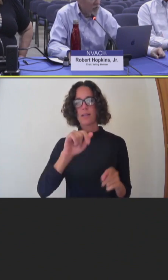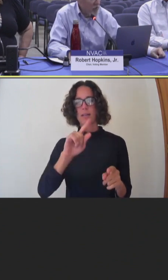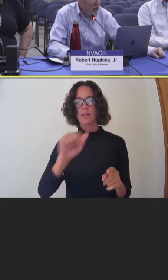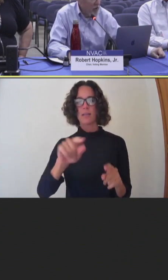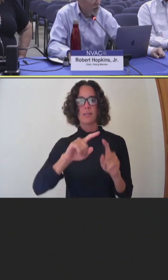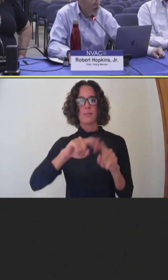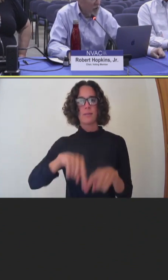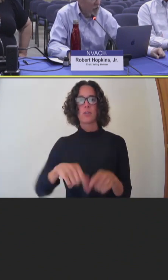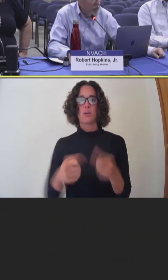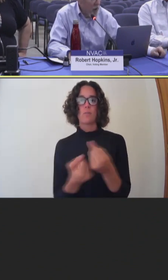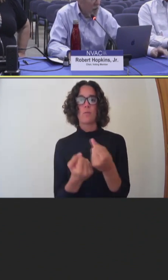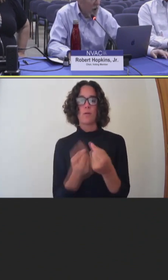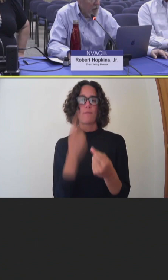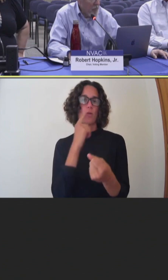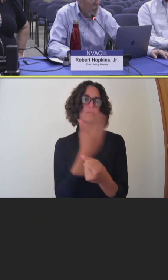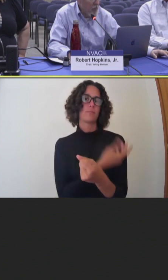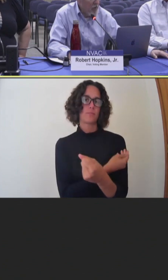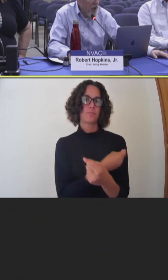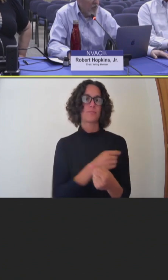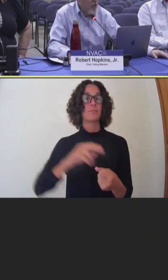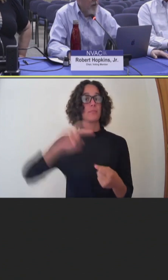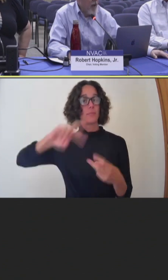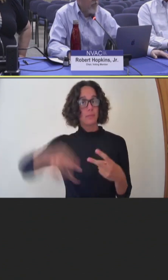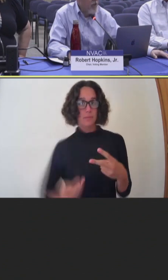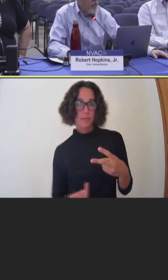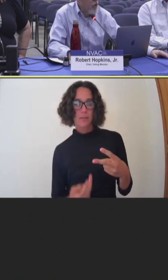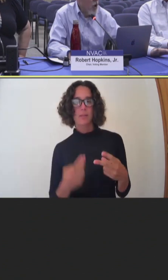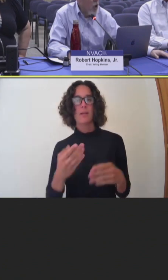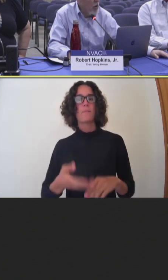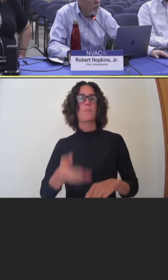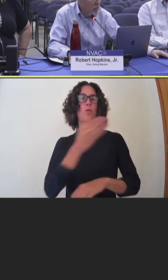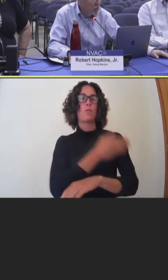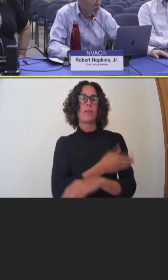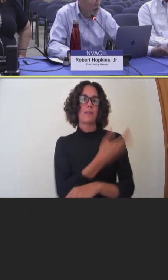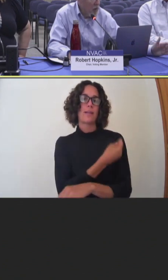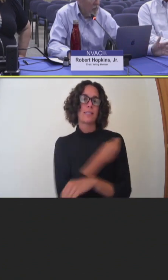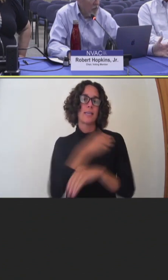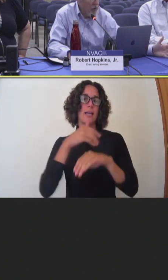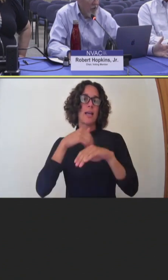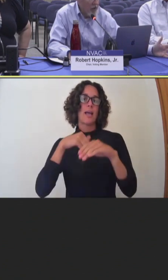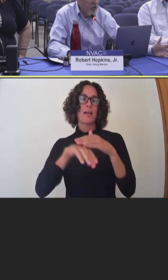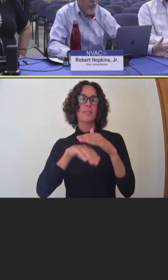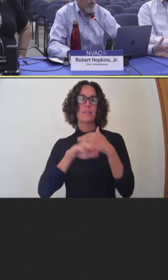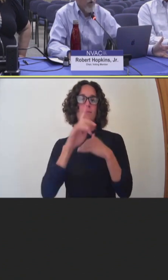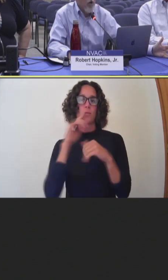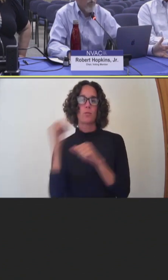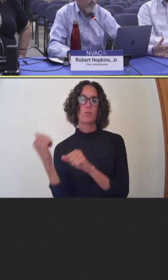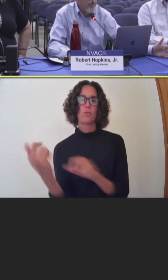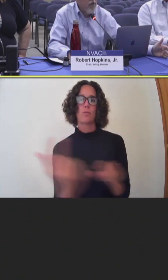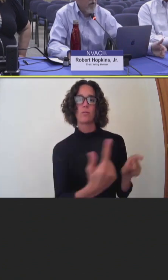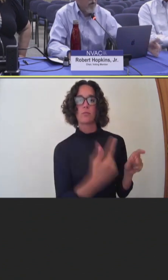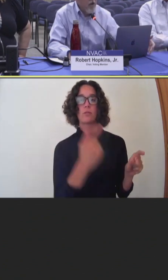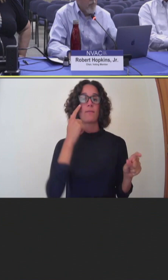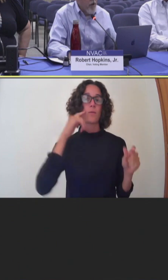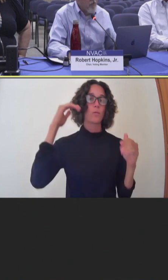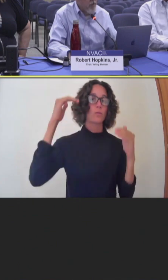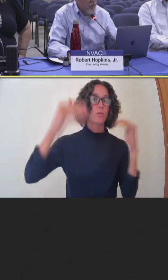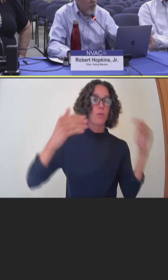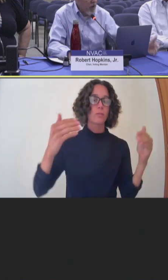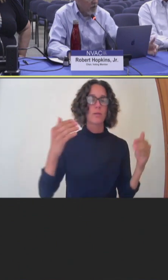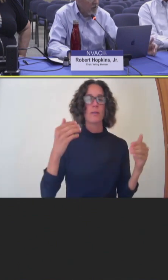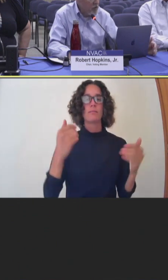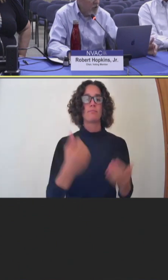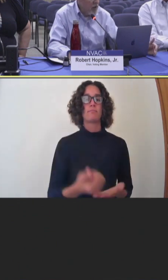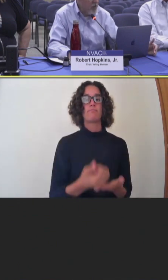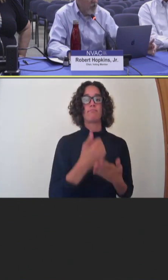is, in my mind, improving vaccine access for all. Vaccine for adults to help us